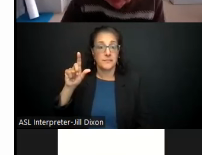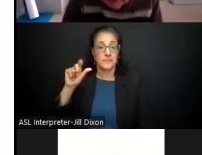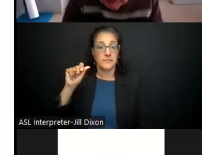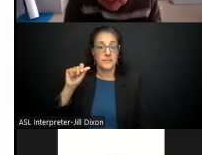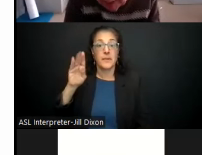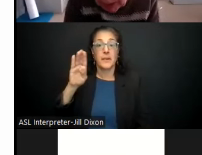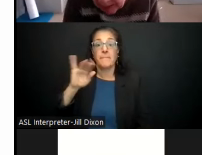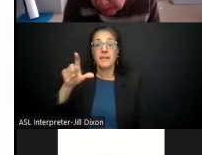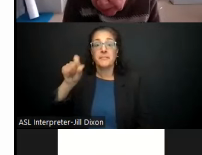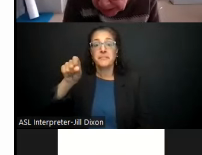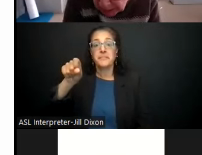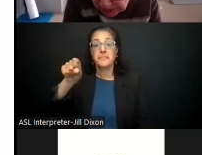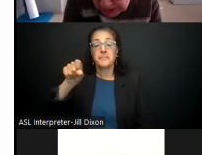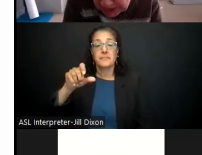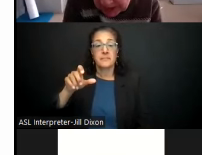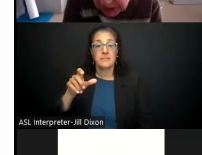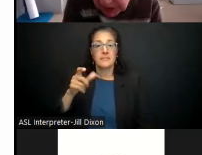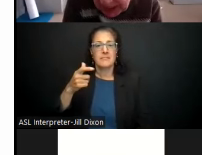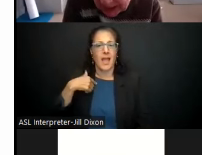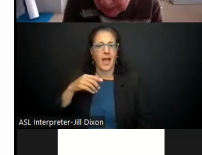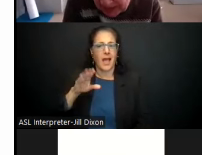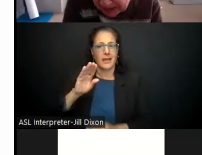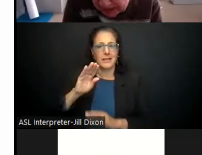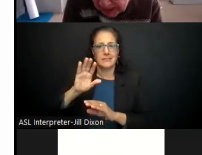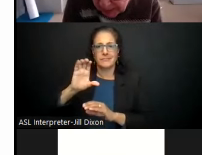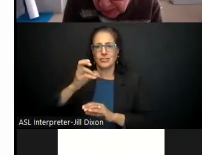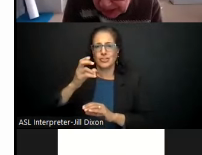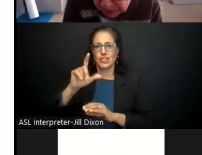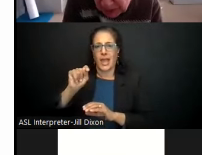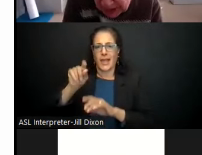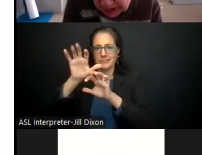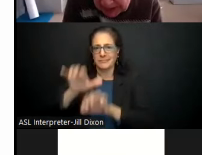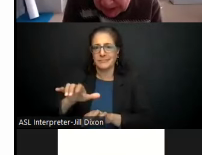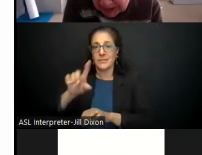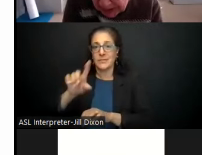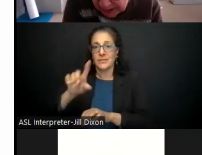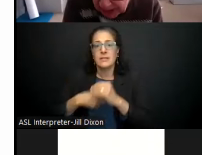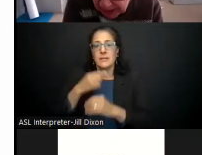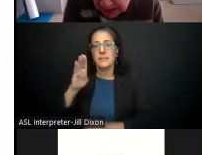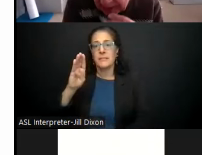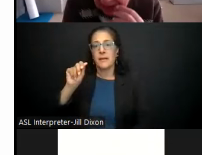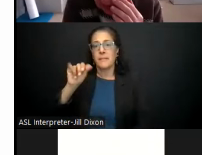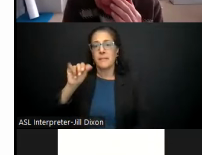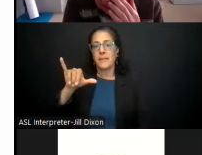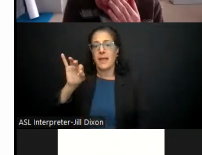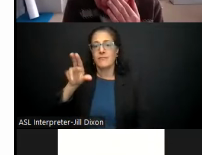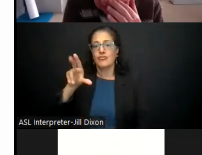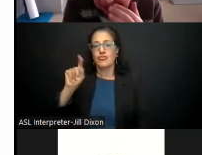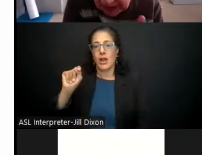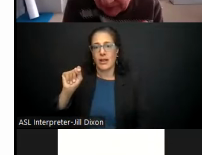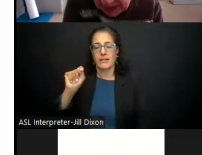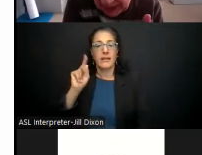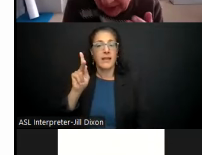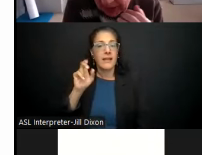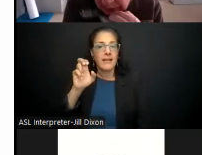Yes, well, I put a question in the chat about Bayfront, and Kevin, you just said that area will